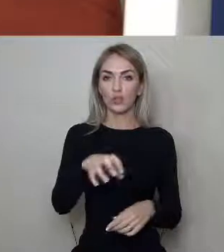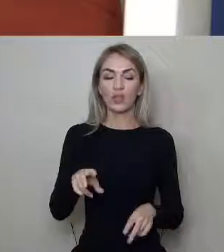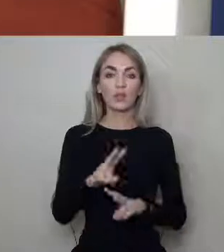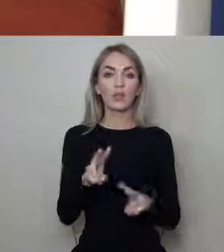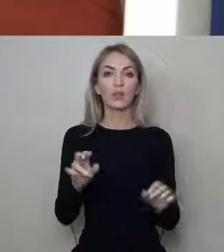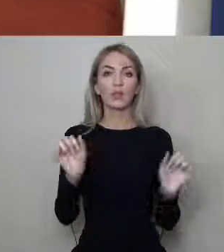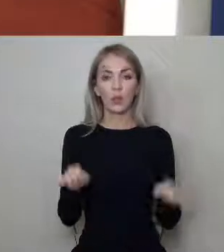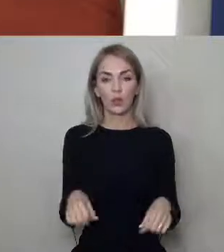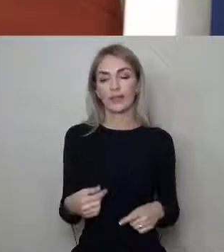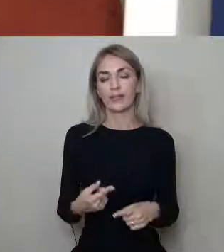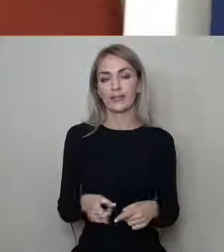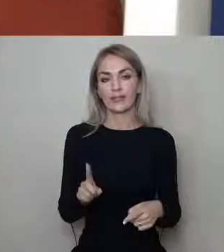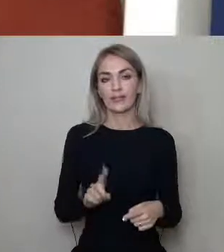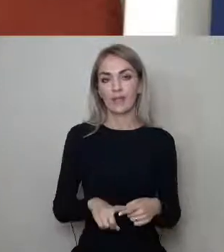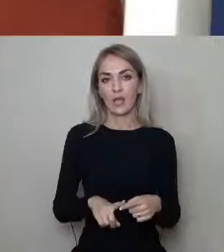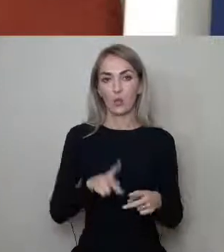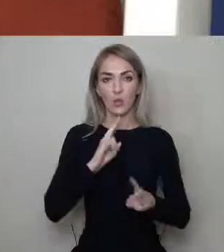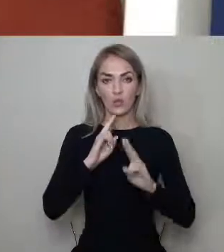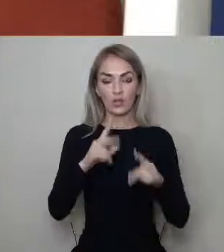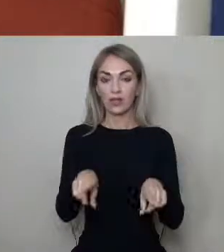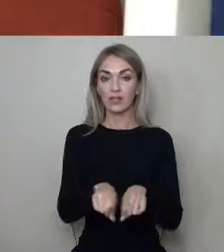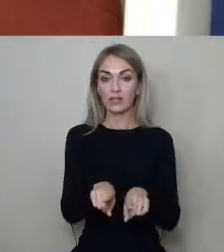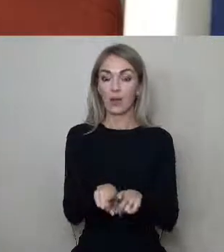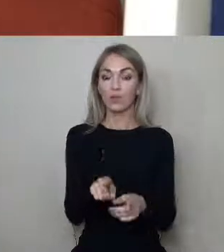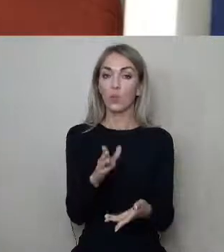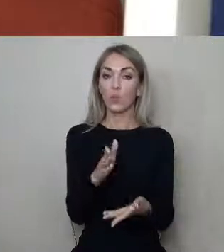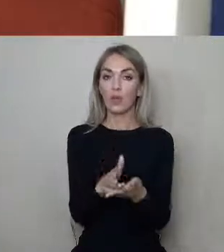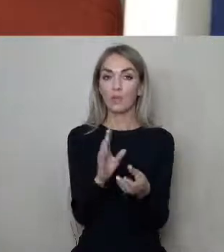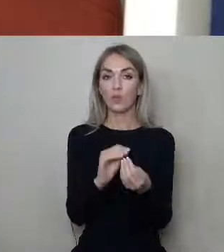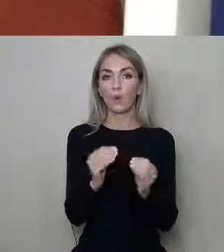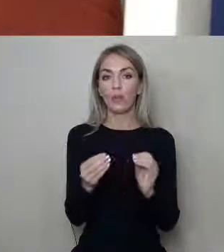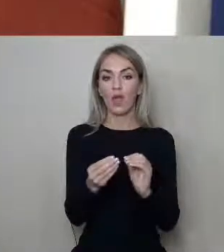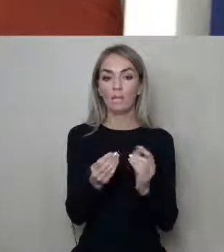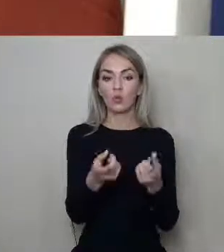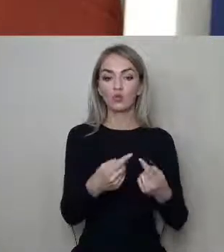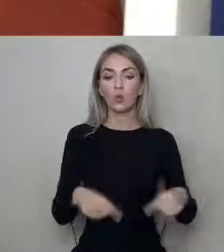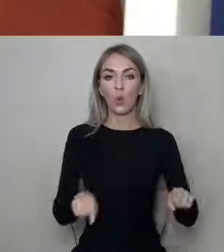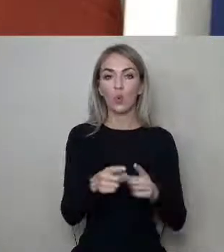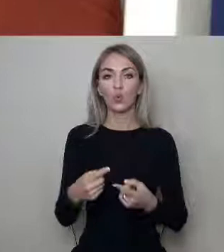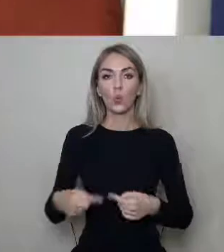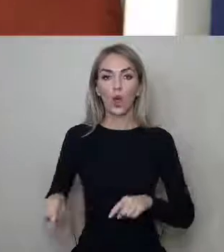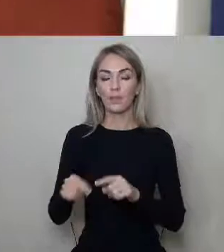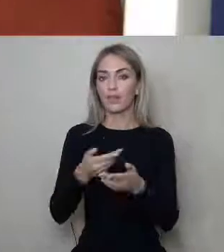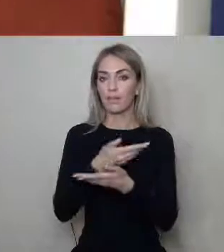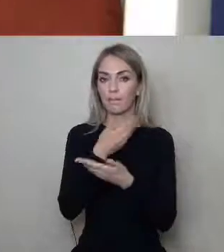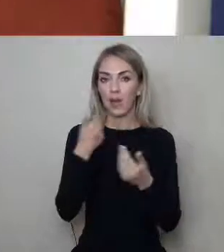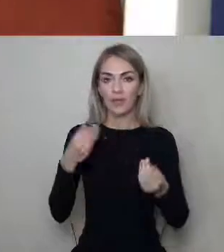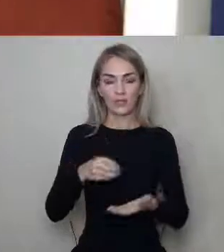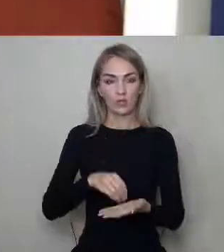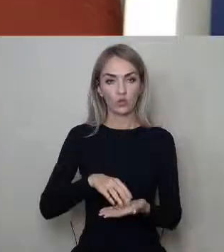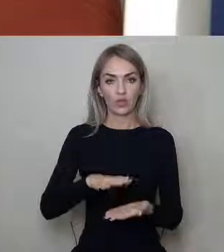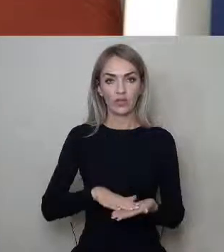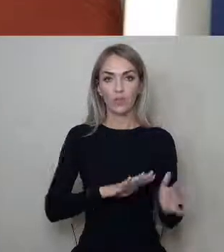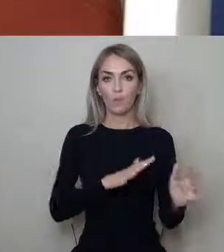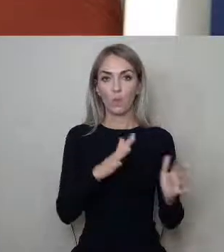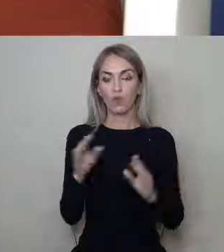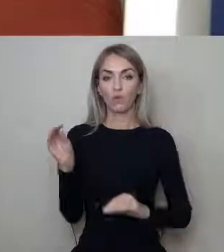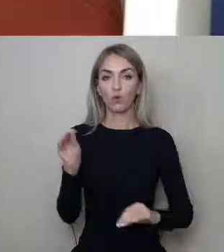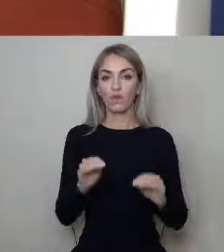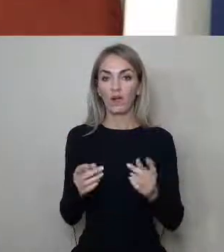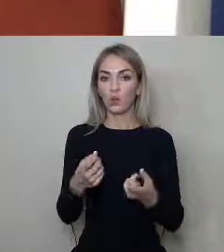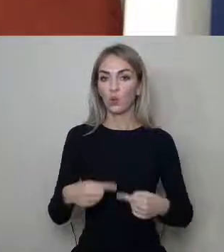any independent observers or anybody else who can contest that? There is an issue with constituencies as well, because